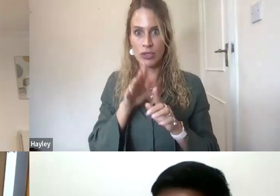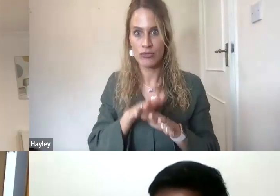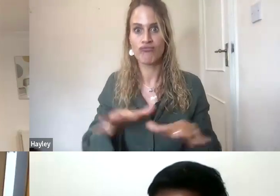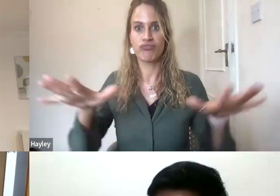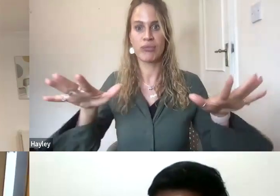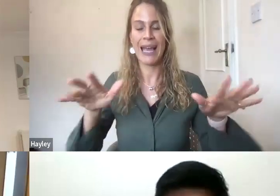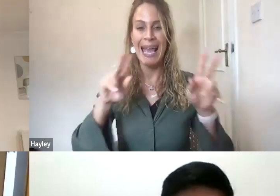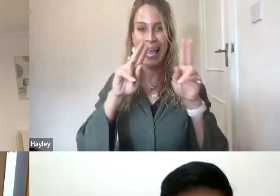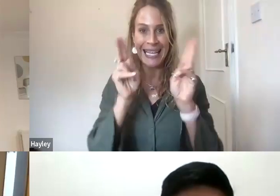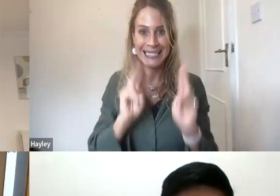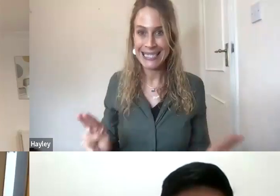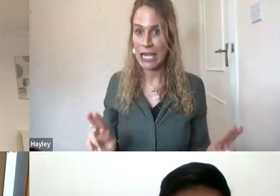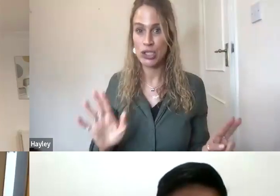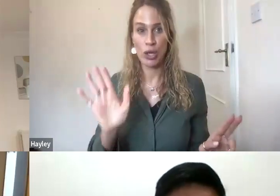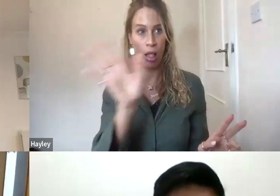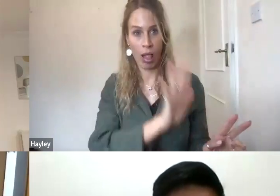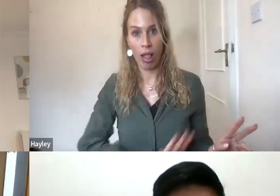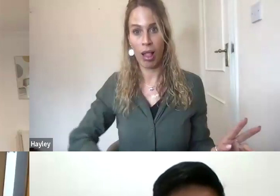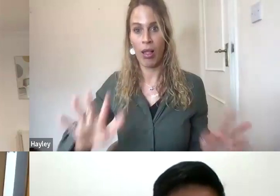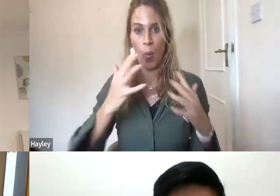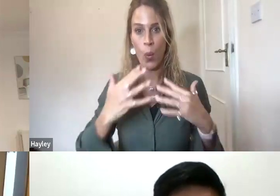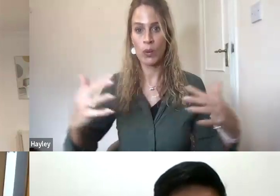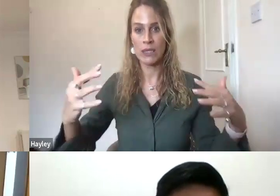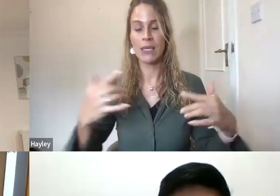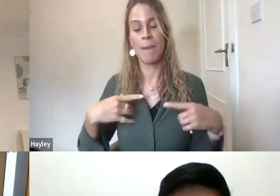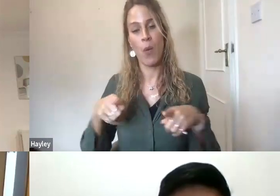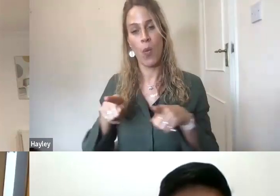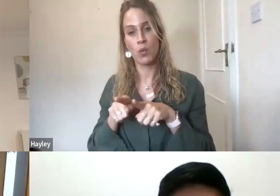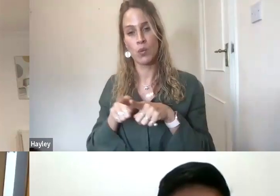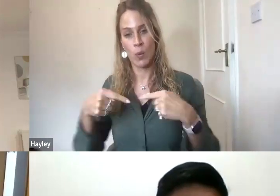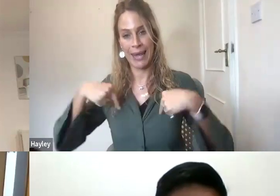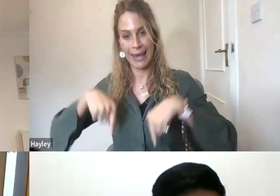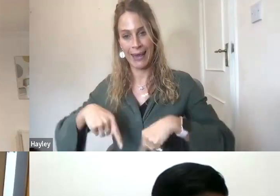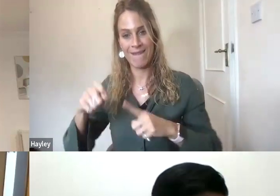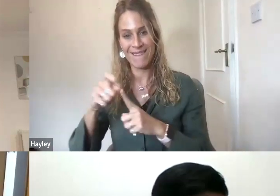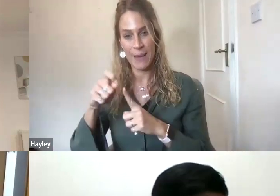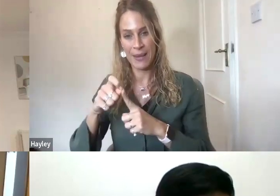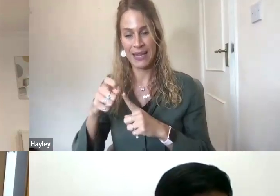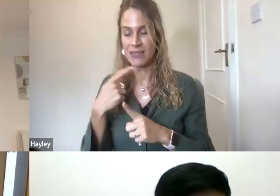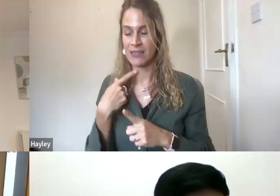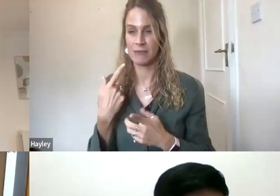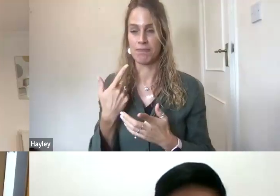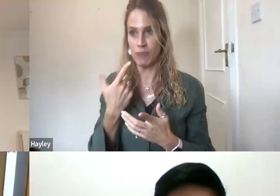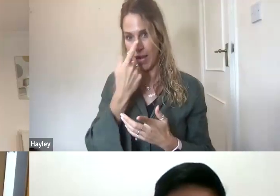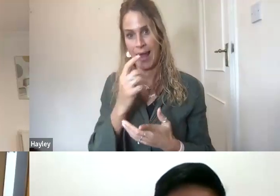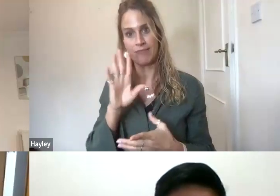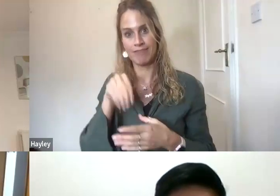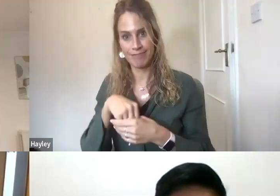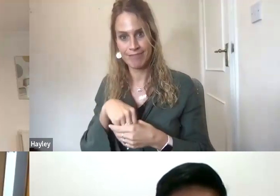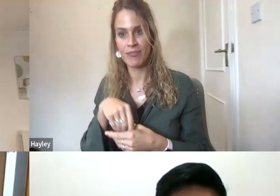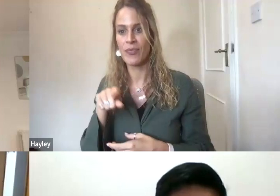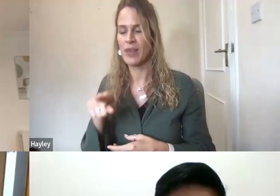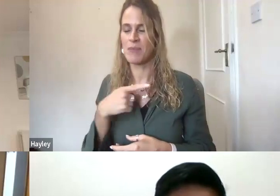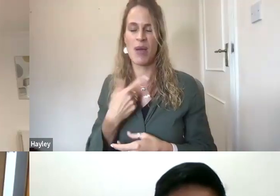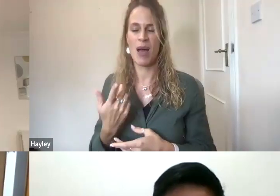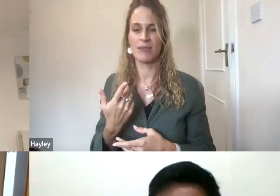like even this within here, the Philippines, because there's the publishing industry is not that vibrant. So going